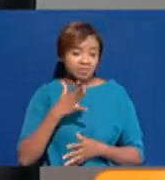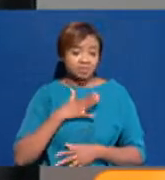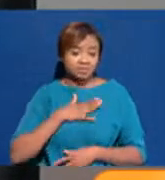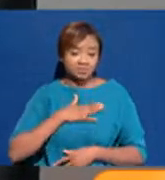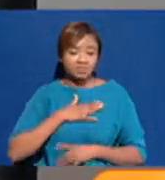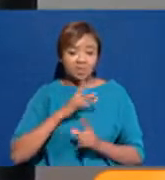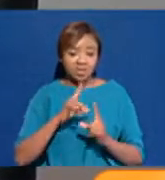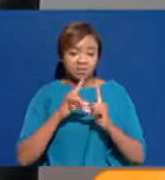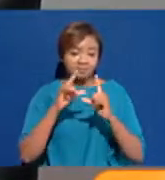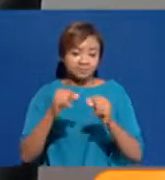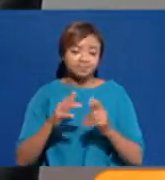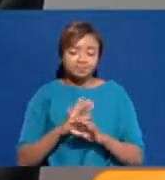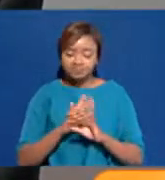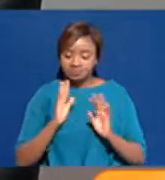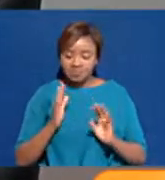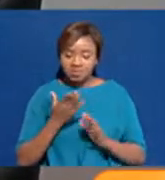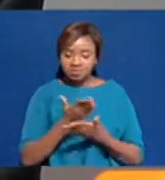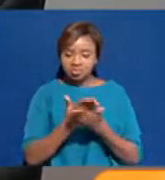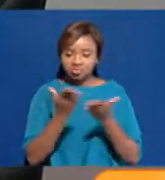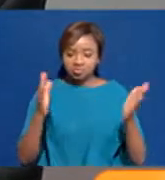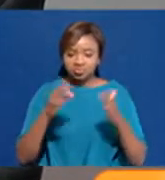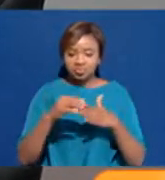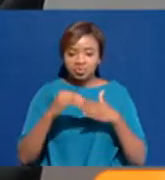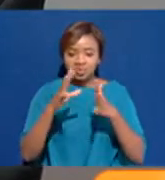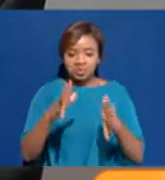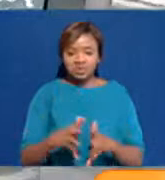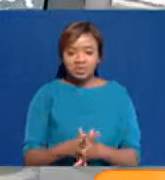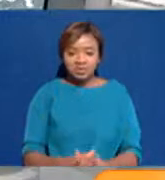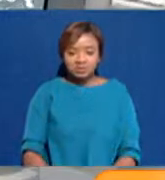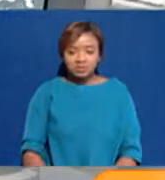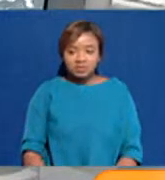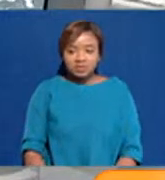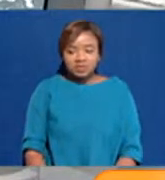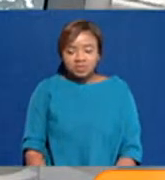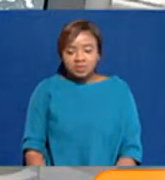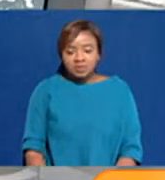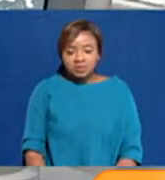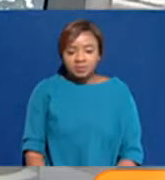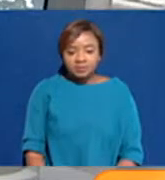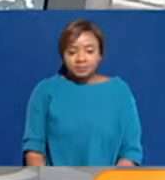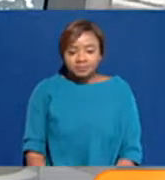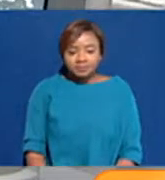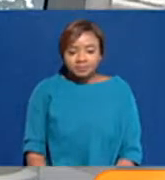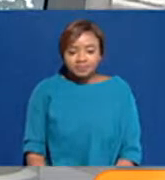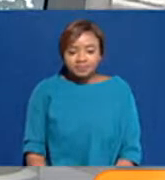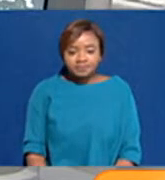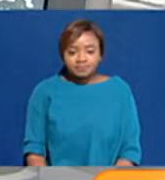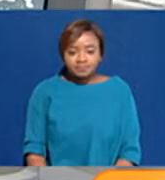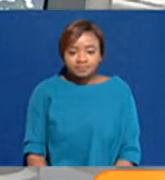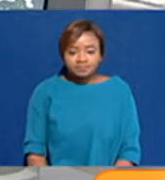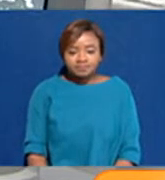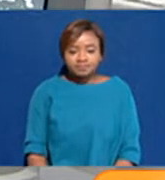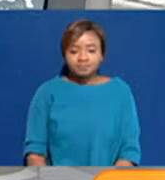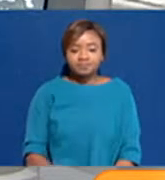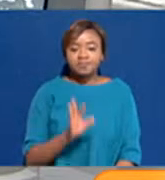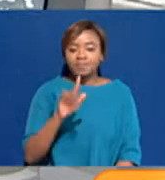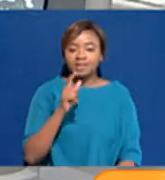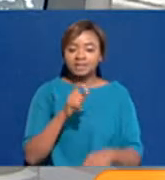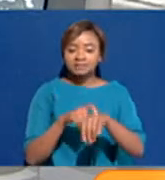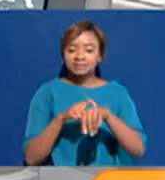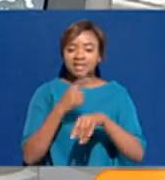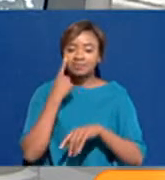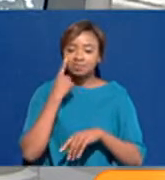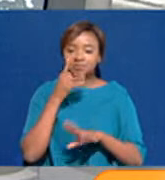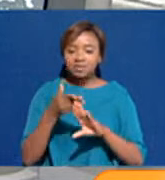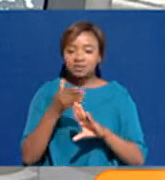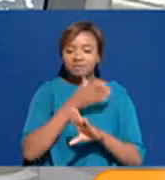our message as religious leaders, especially. Sure. Archbishop, speaking of tolerance, and you spoke about tolerance a moment ago, when you see a former first lady,